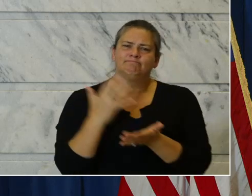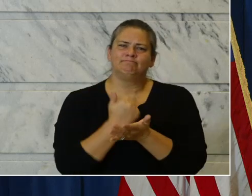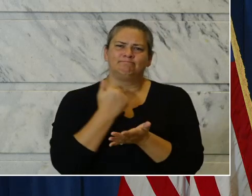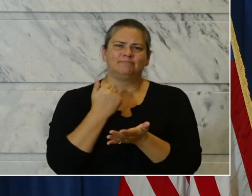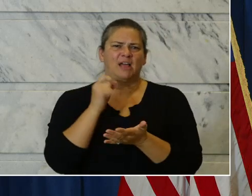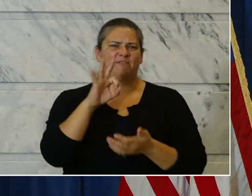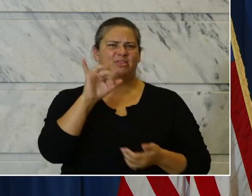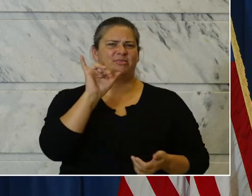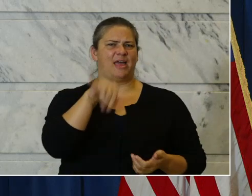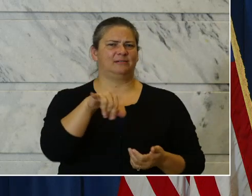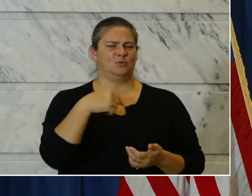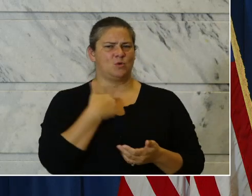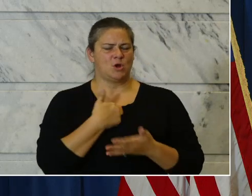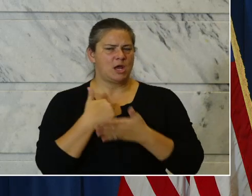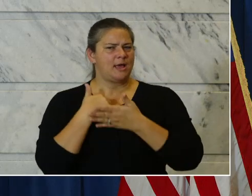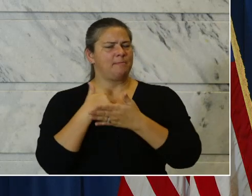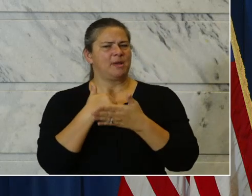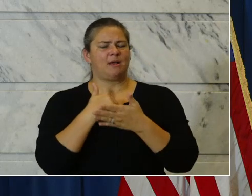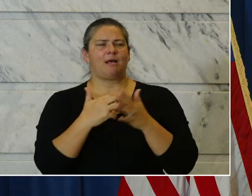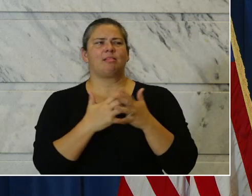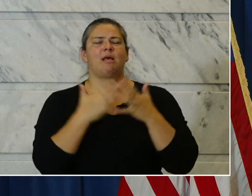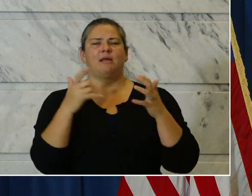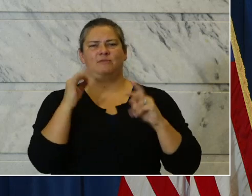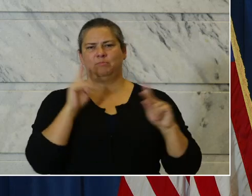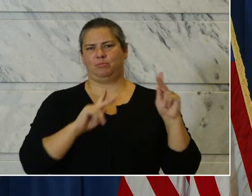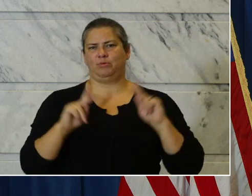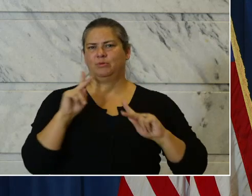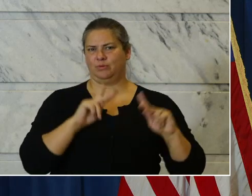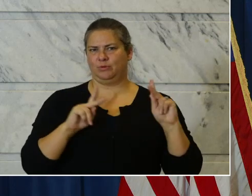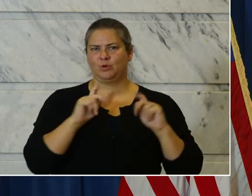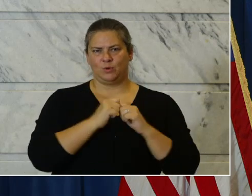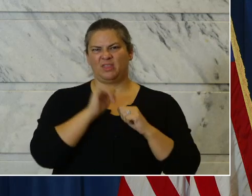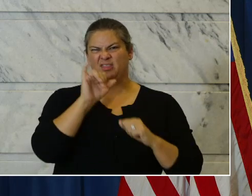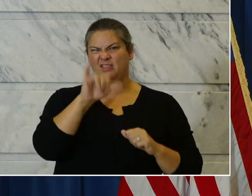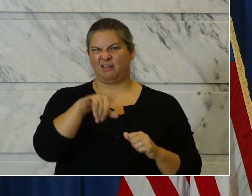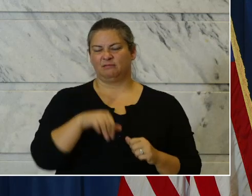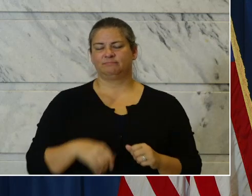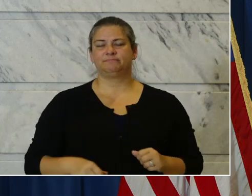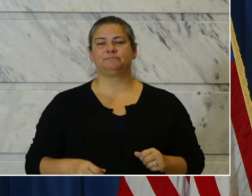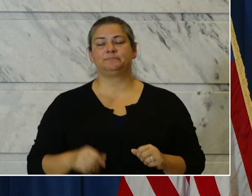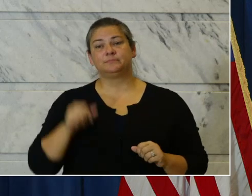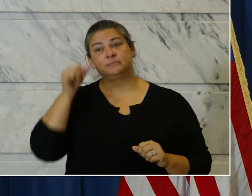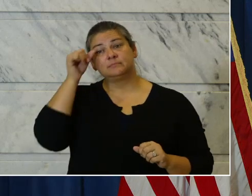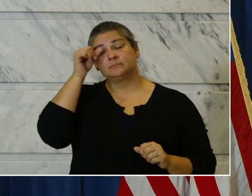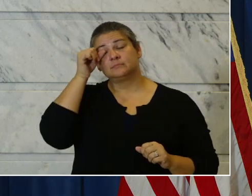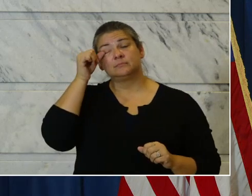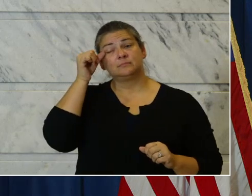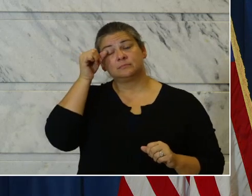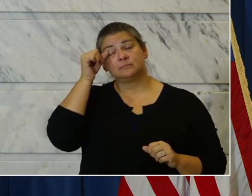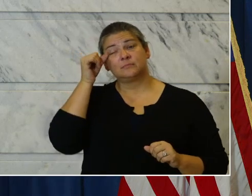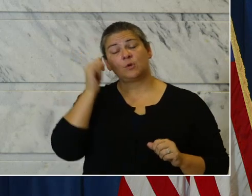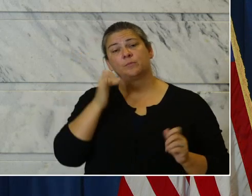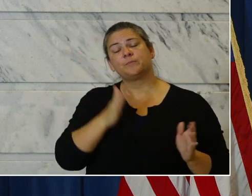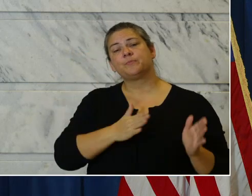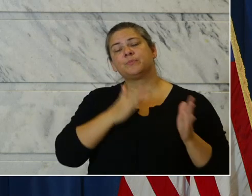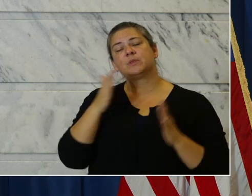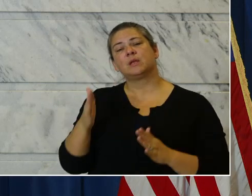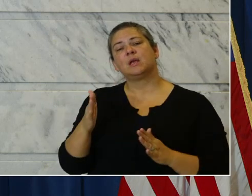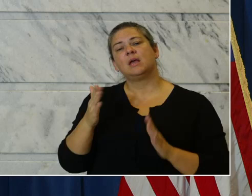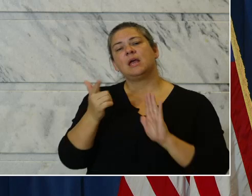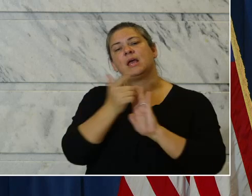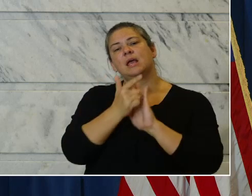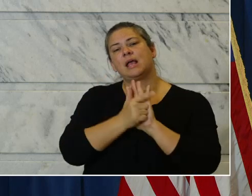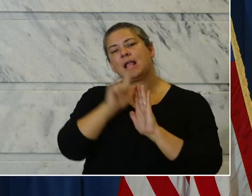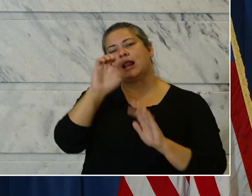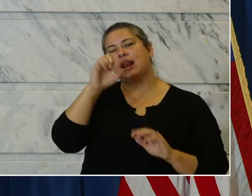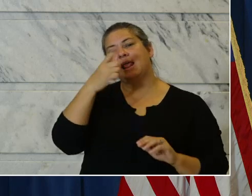are helping out a lot of individuals. Also, to seek legal assistance, Kentuckians can call the COVID-19 Legal